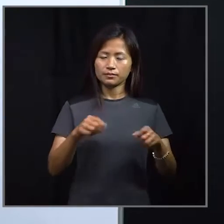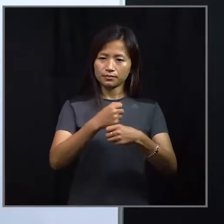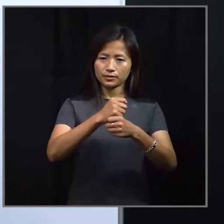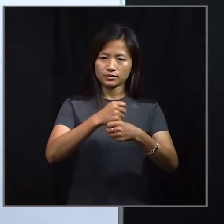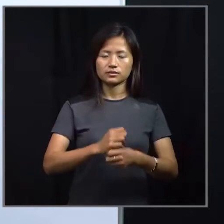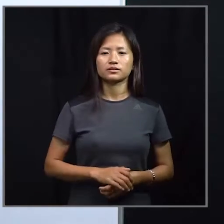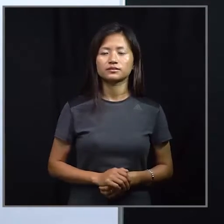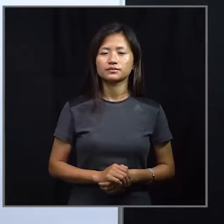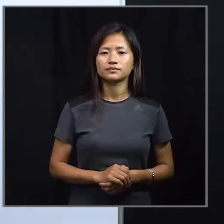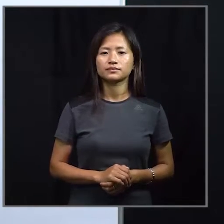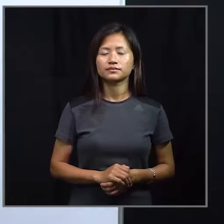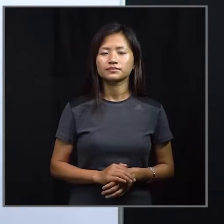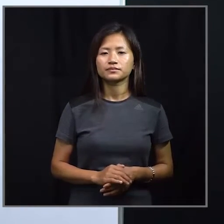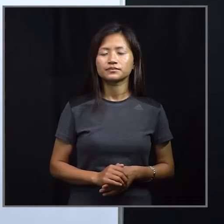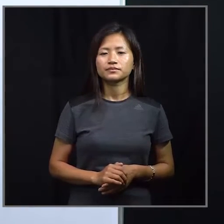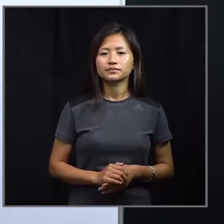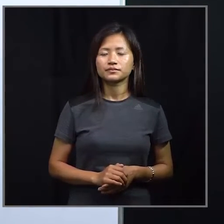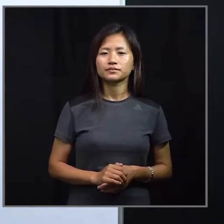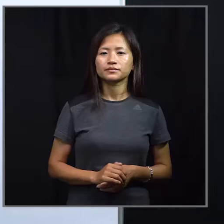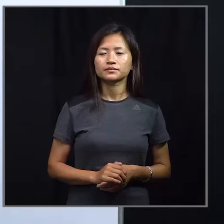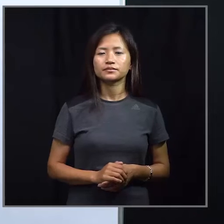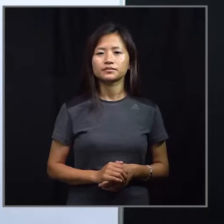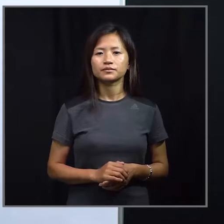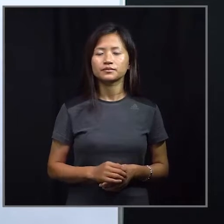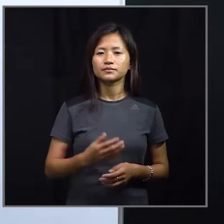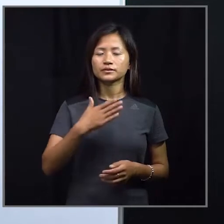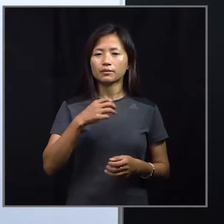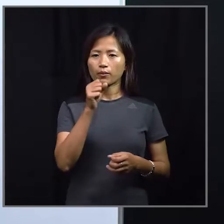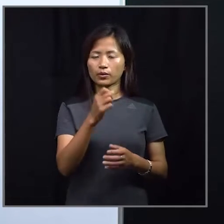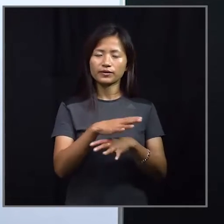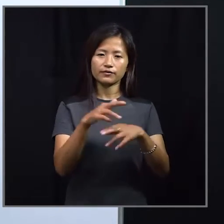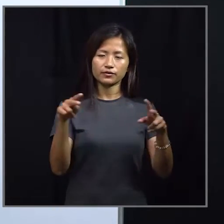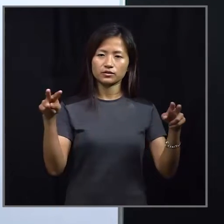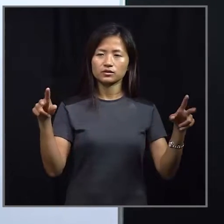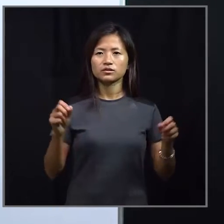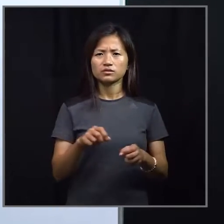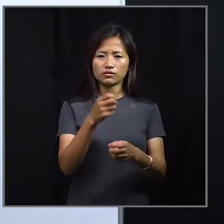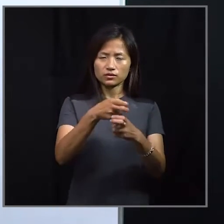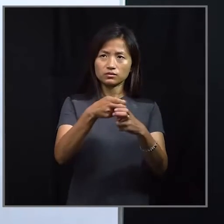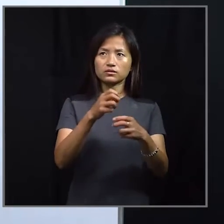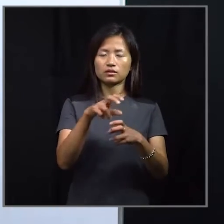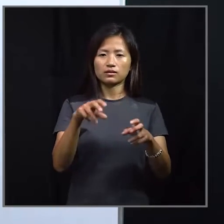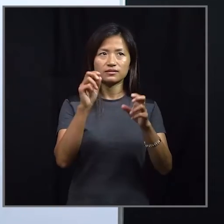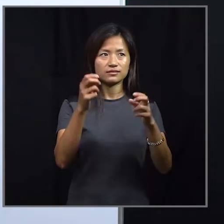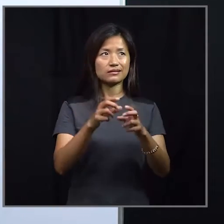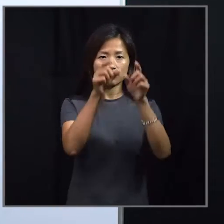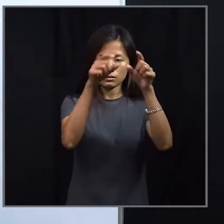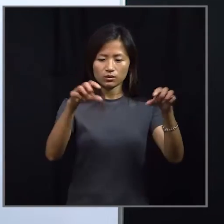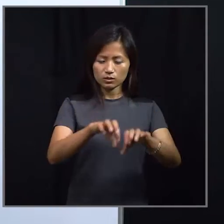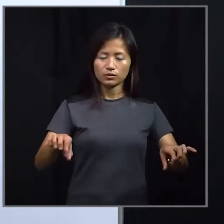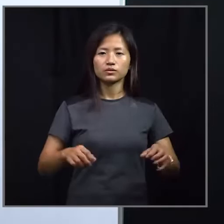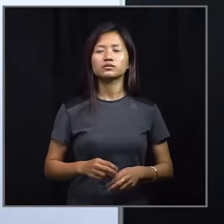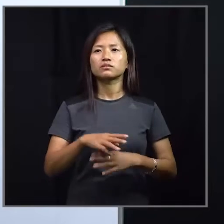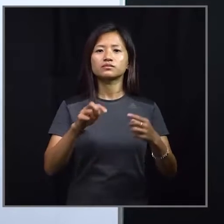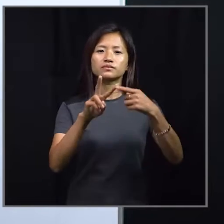look around, these are man-made asset. The board, the mic, the camera, the TV set, all these